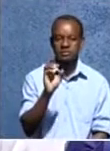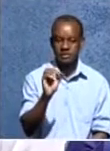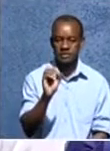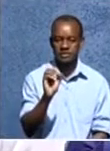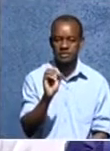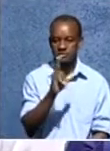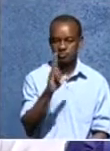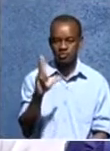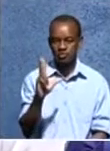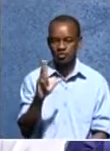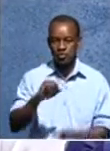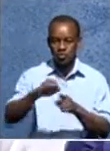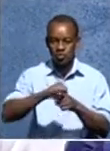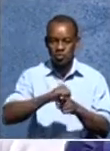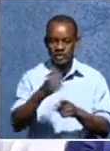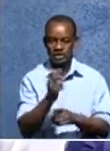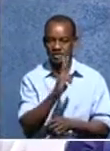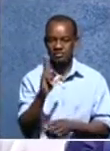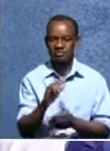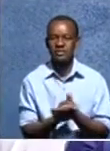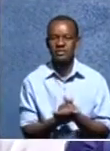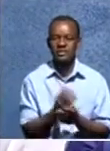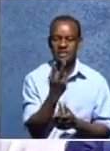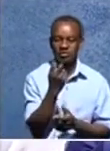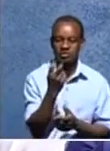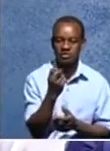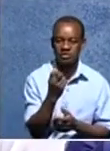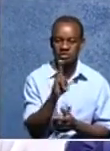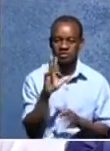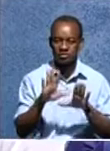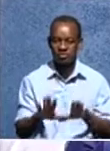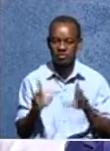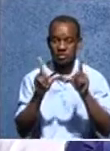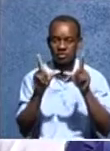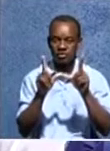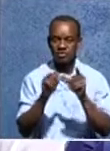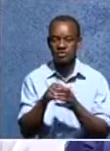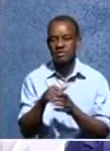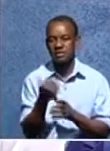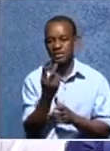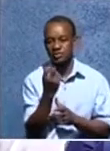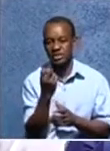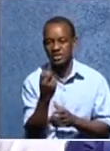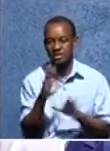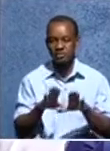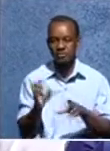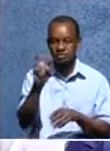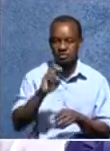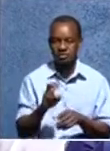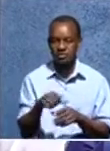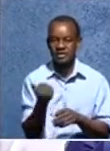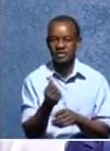trainers, whereby 20 were trained here in Windhoek, other 20 were trained in Swakopmund, and other 20